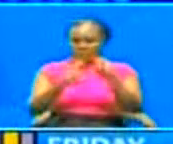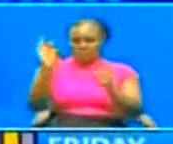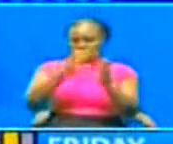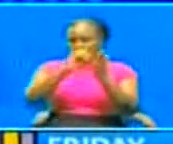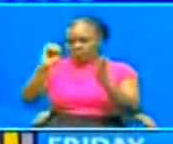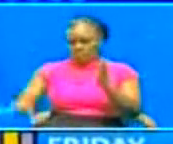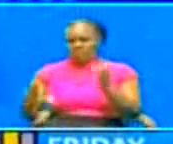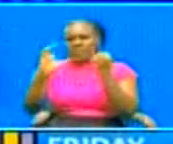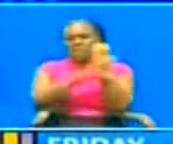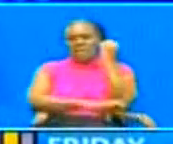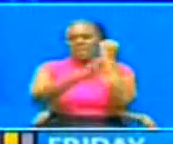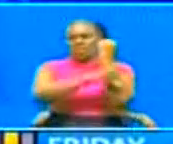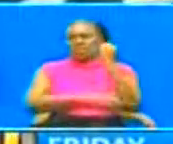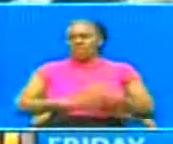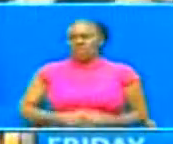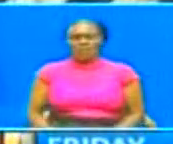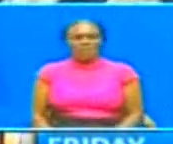on the county.